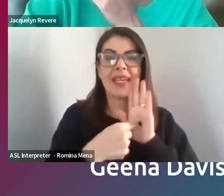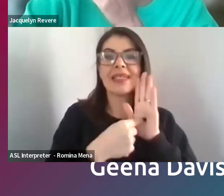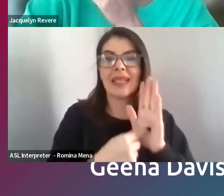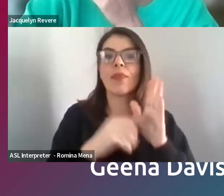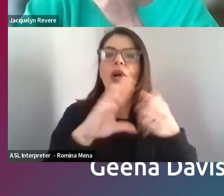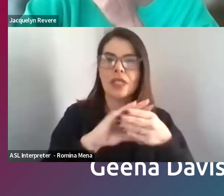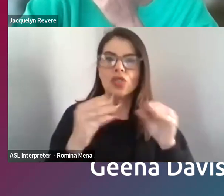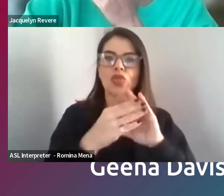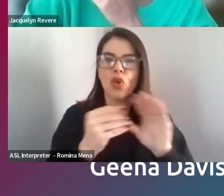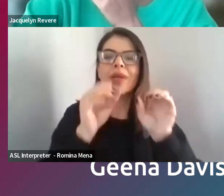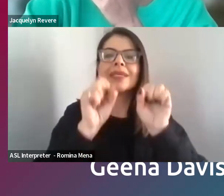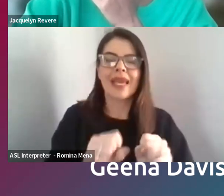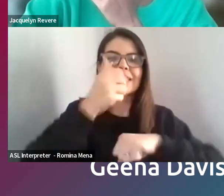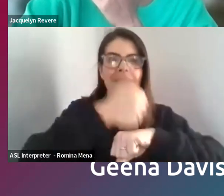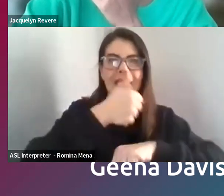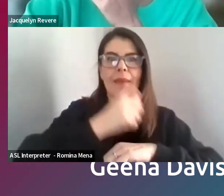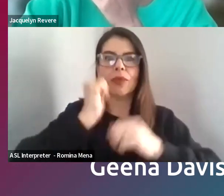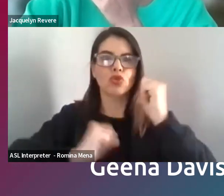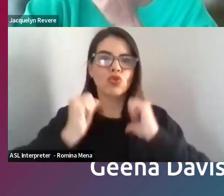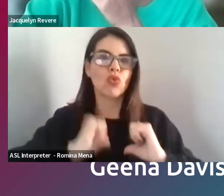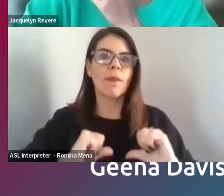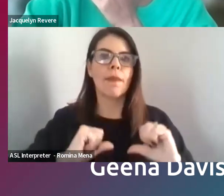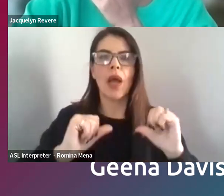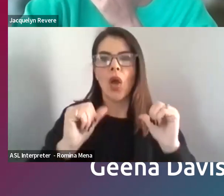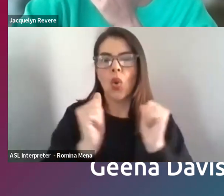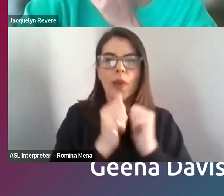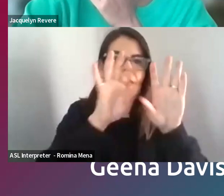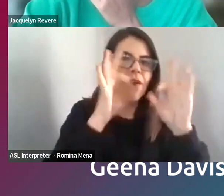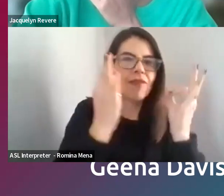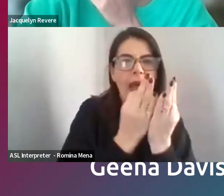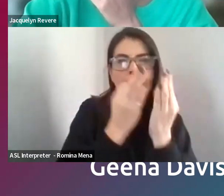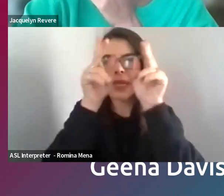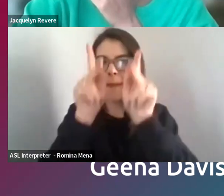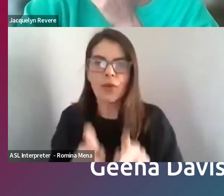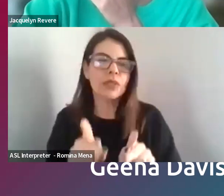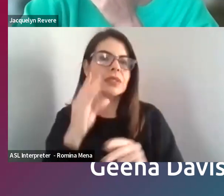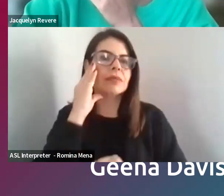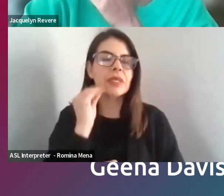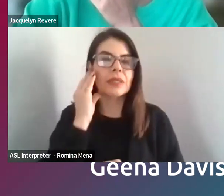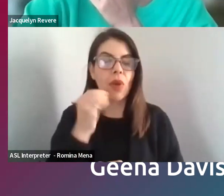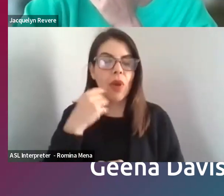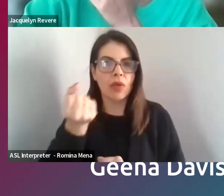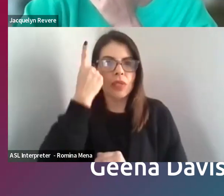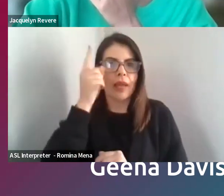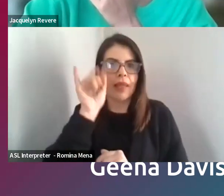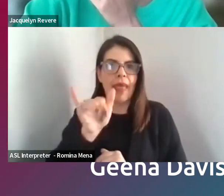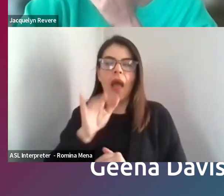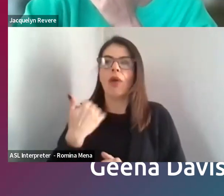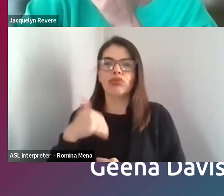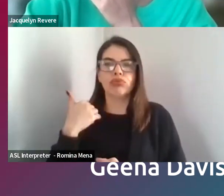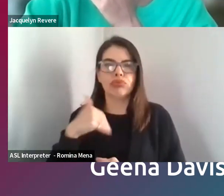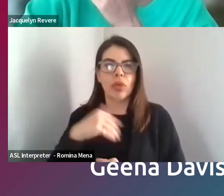storylines could build drama around a family, a person going through a realization like that, whether it's